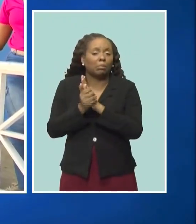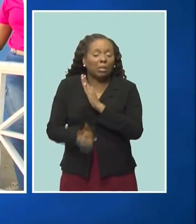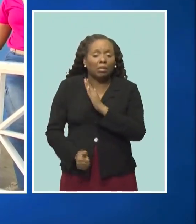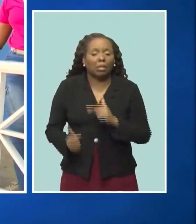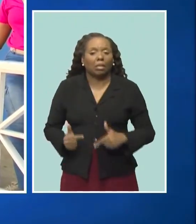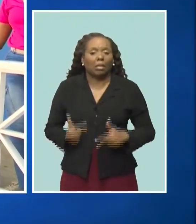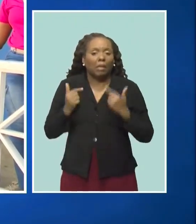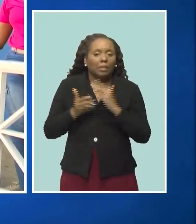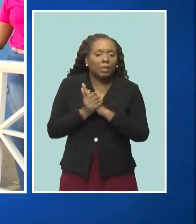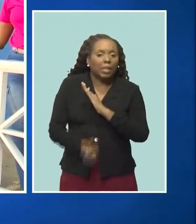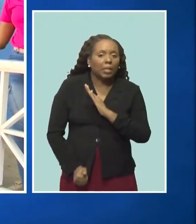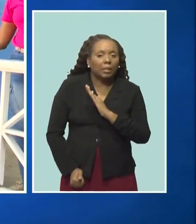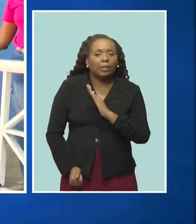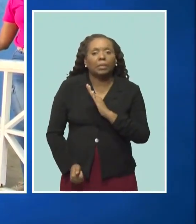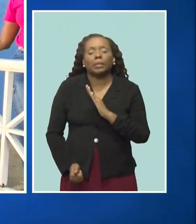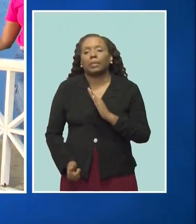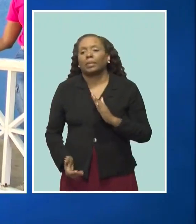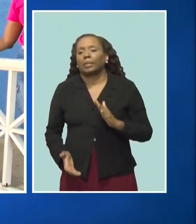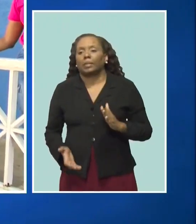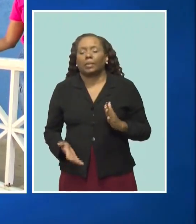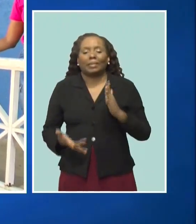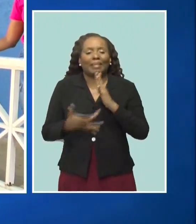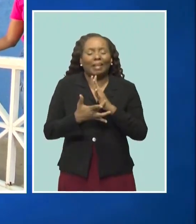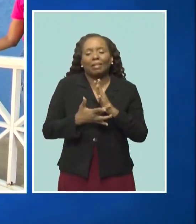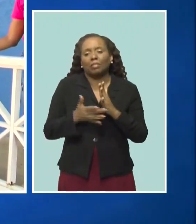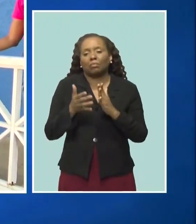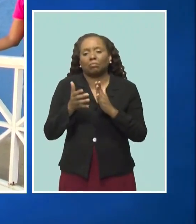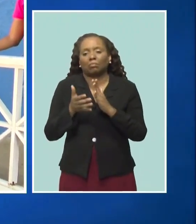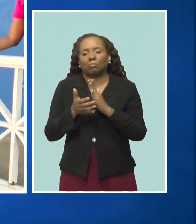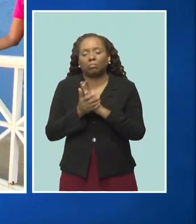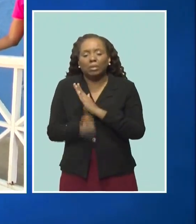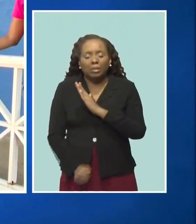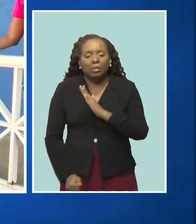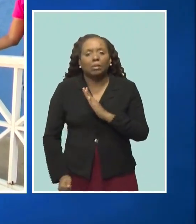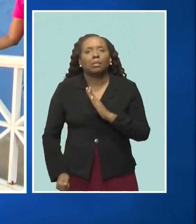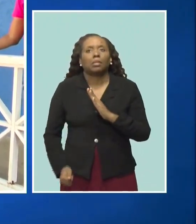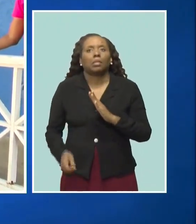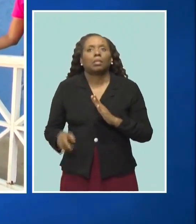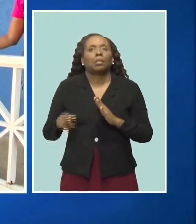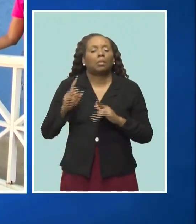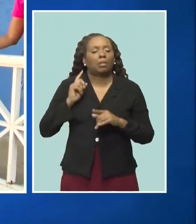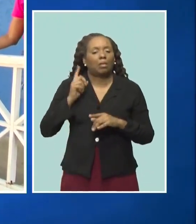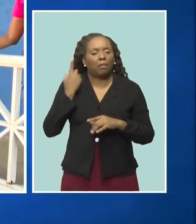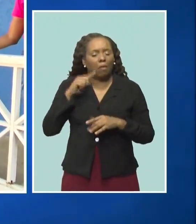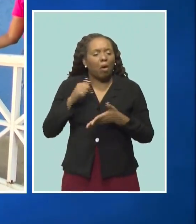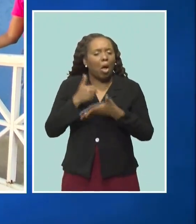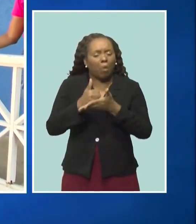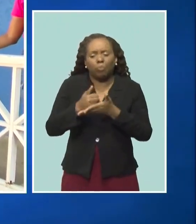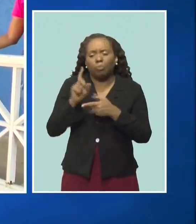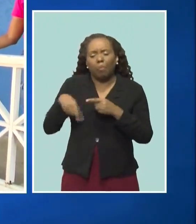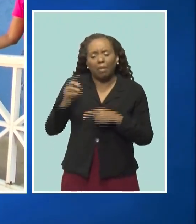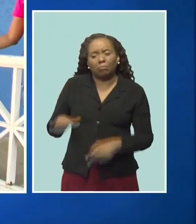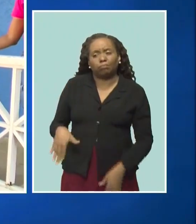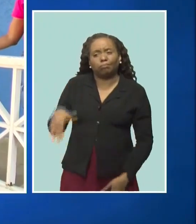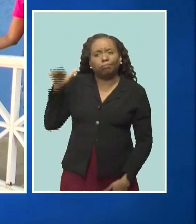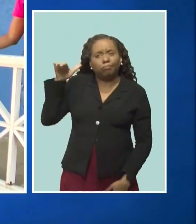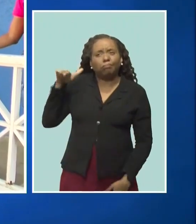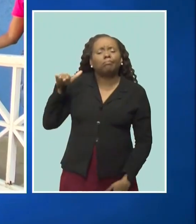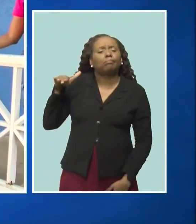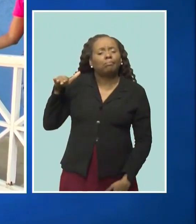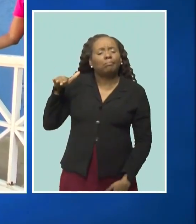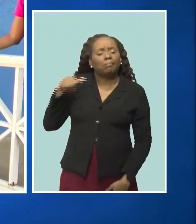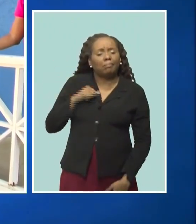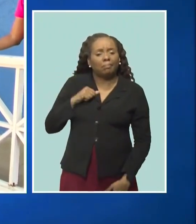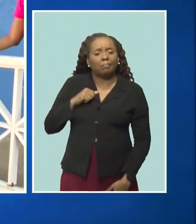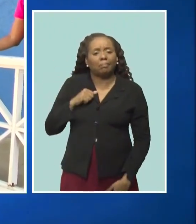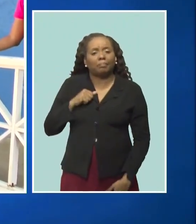that could have sustained them to some extent when they were adults. And that is